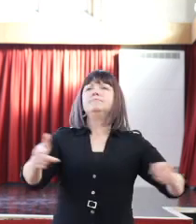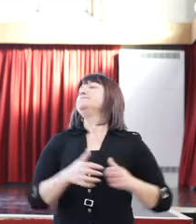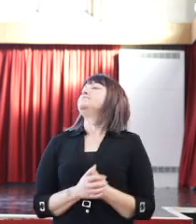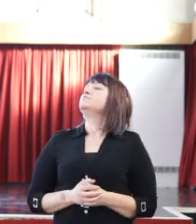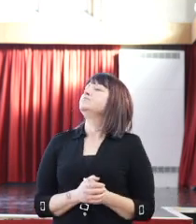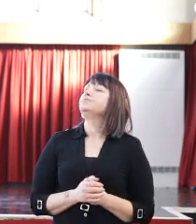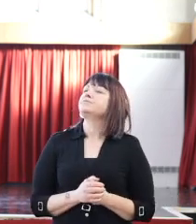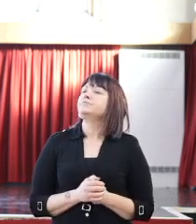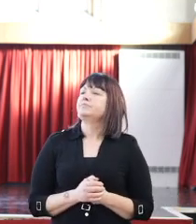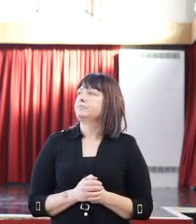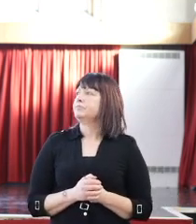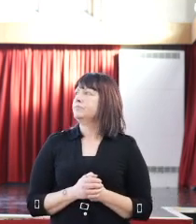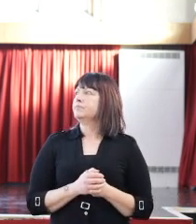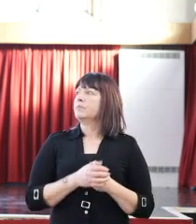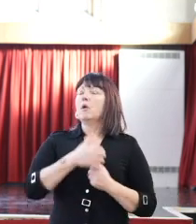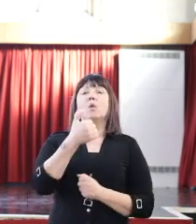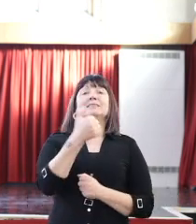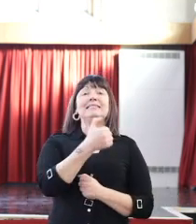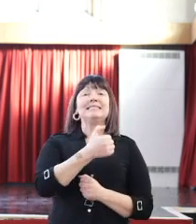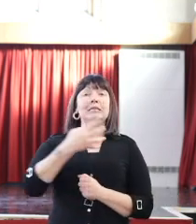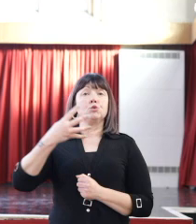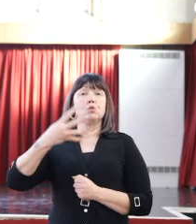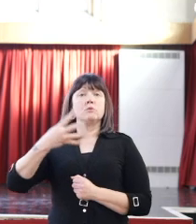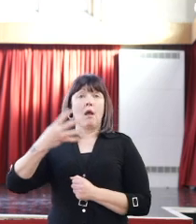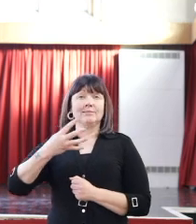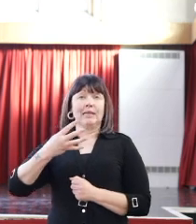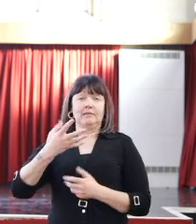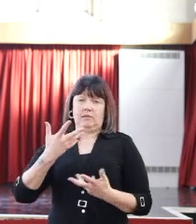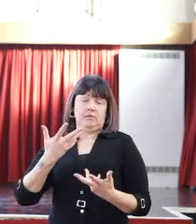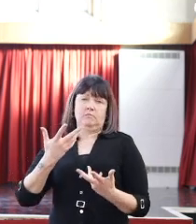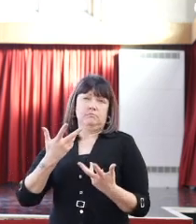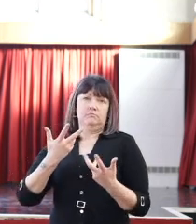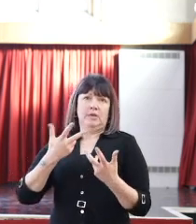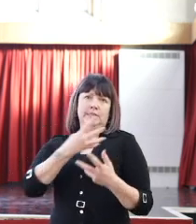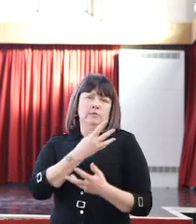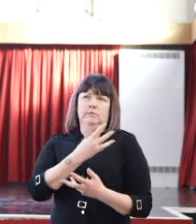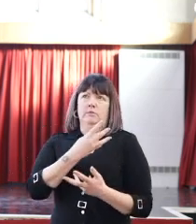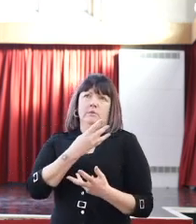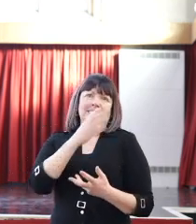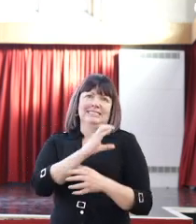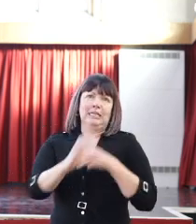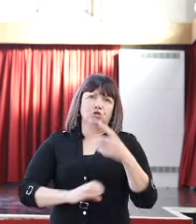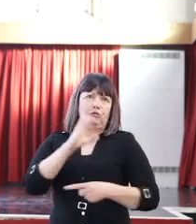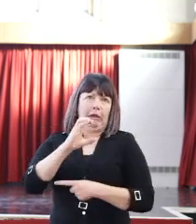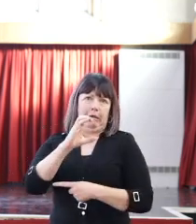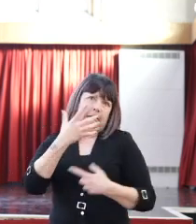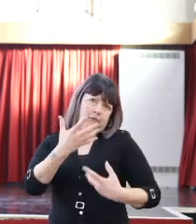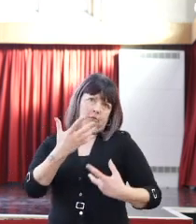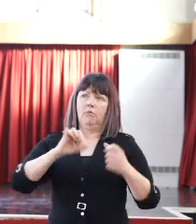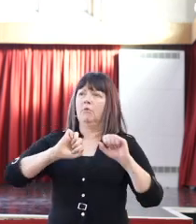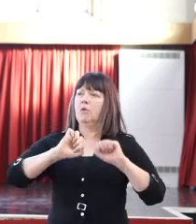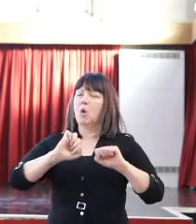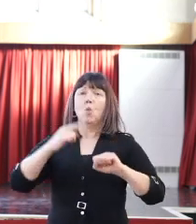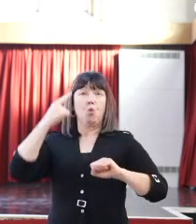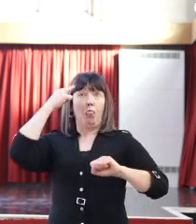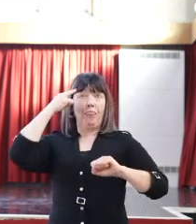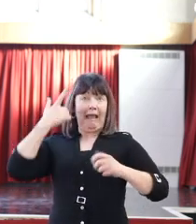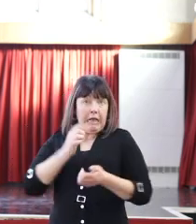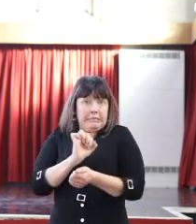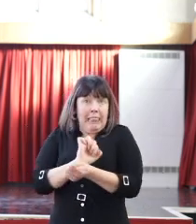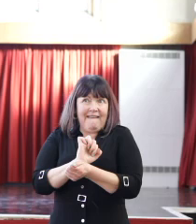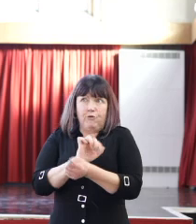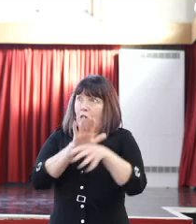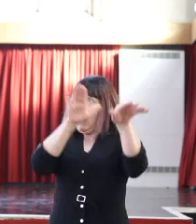The 16th to the 19th century transatlantic slave trade. We like to see slavery as an American problem, but we in